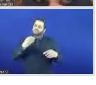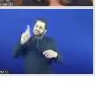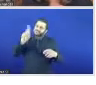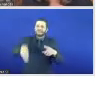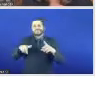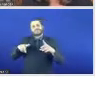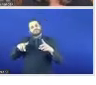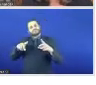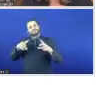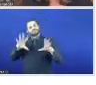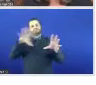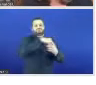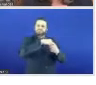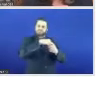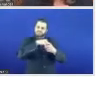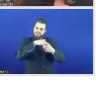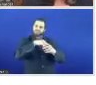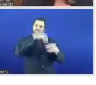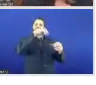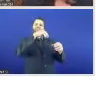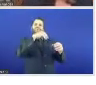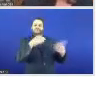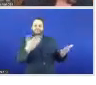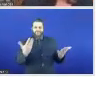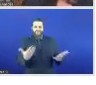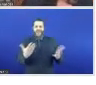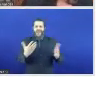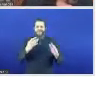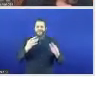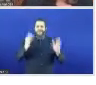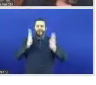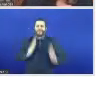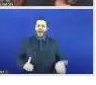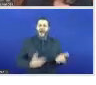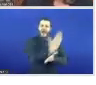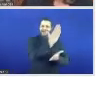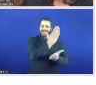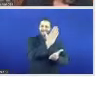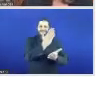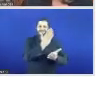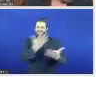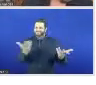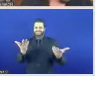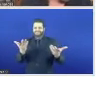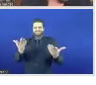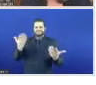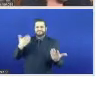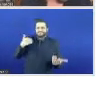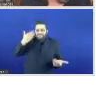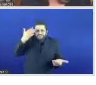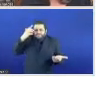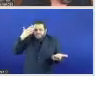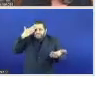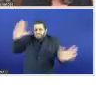we see so intensely today. So I don't think we can really talk about that threat without acknowledging that it is the